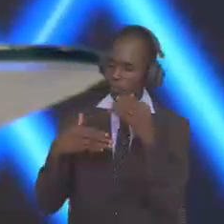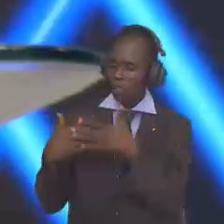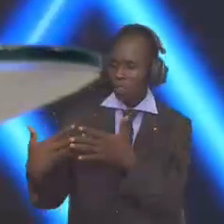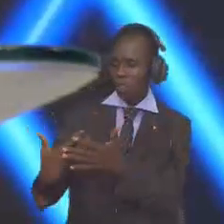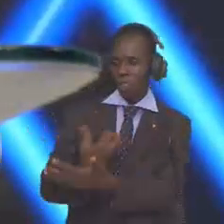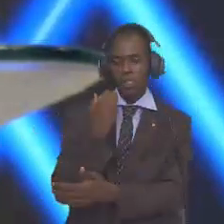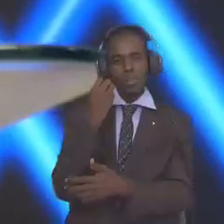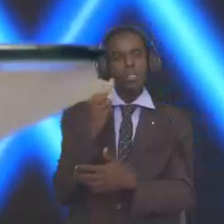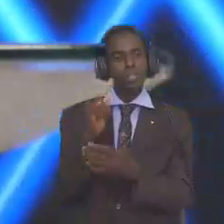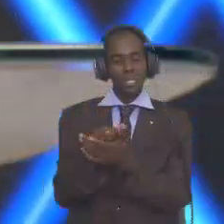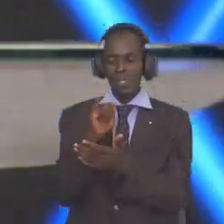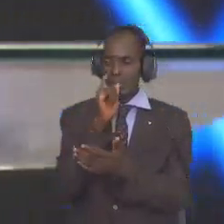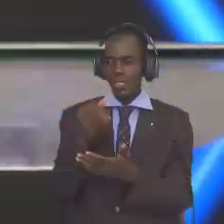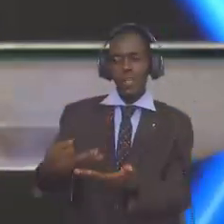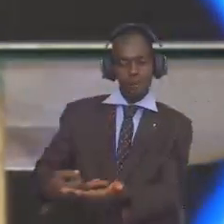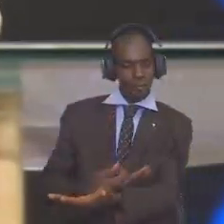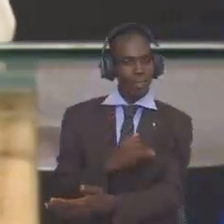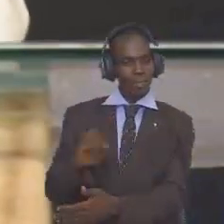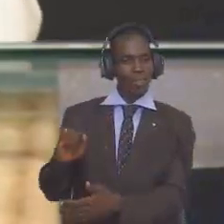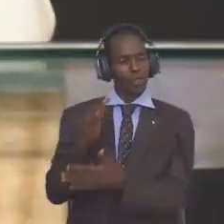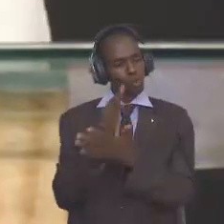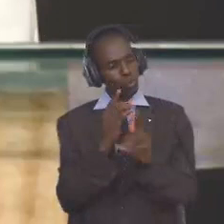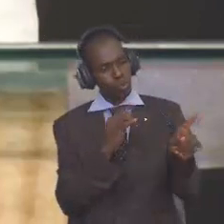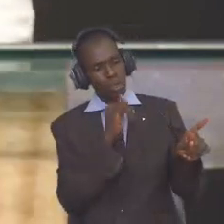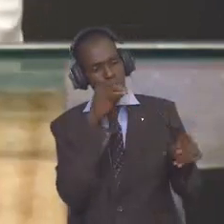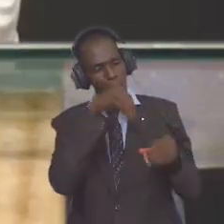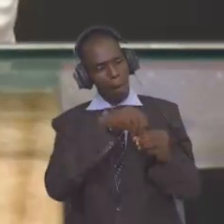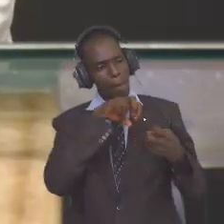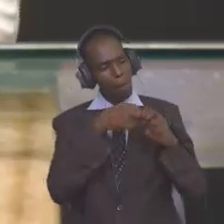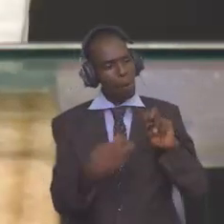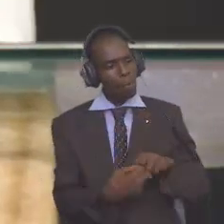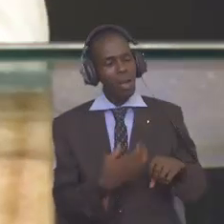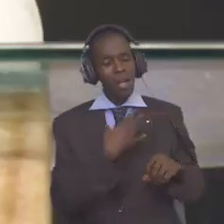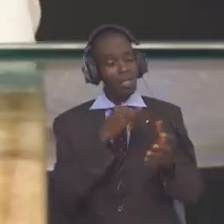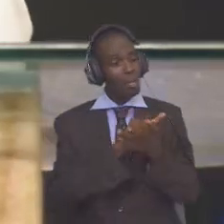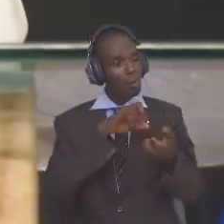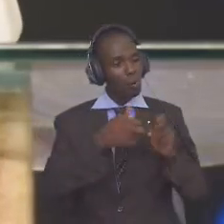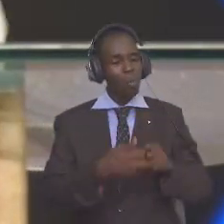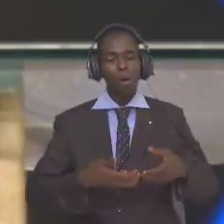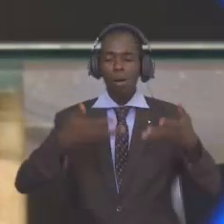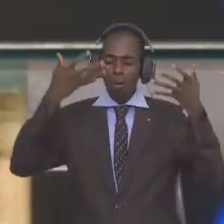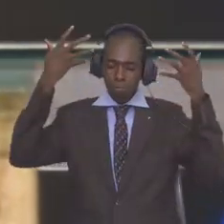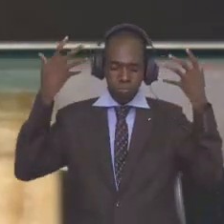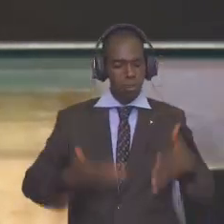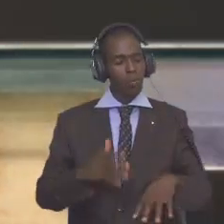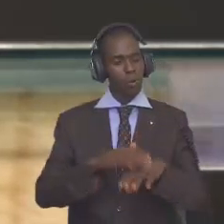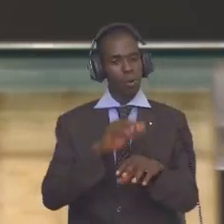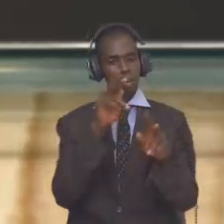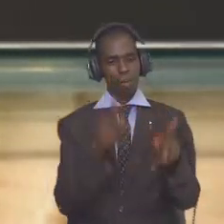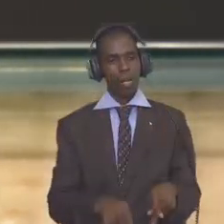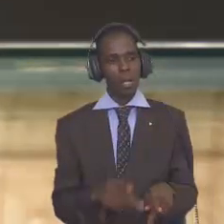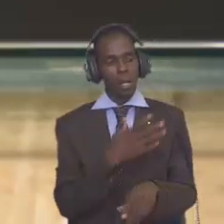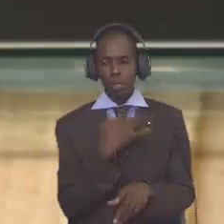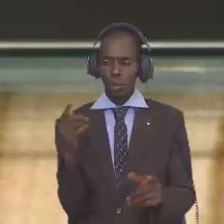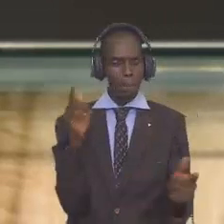refreshing them. Somebody is inside a problem and is almost overwhelmed by the problem, and then you come